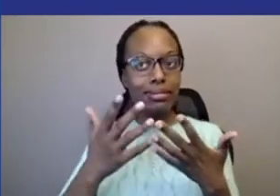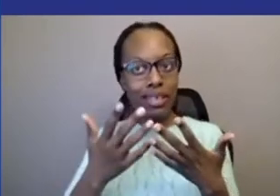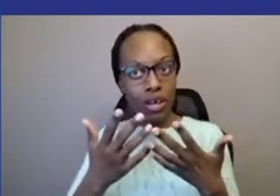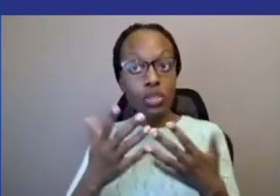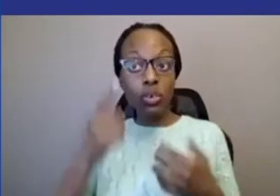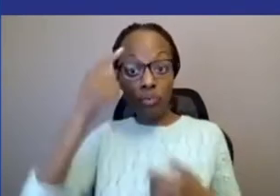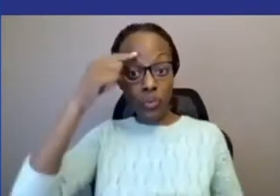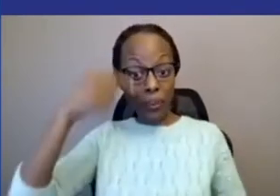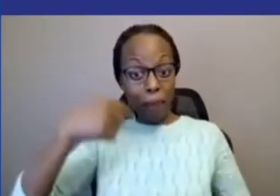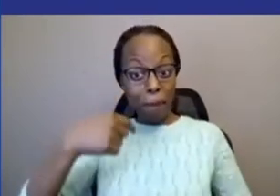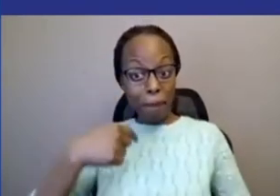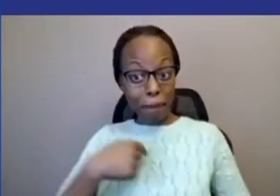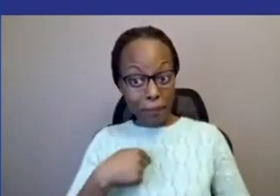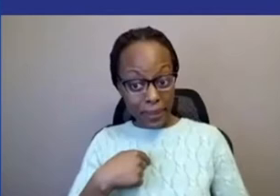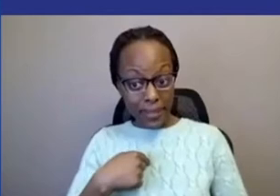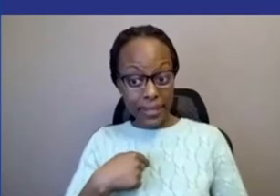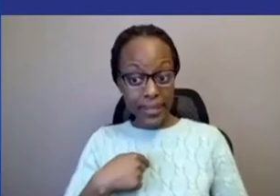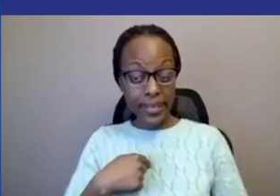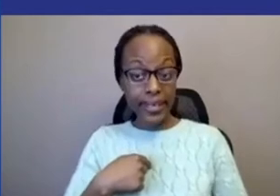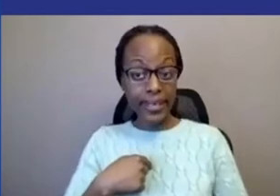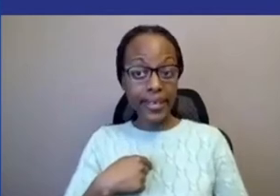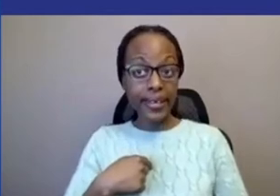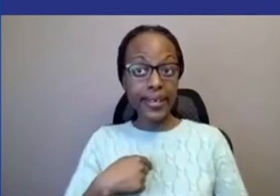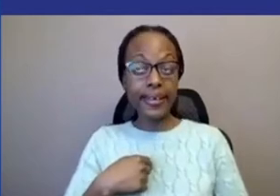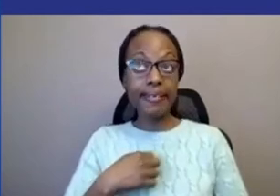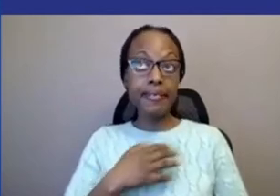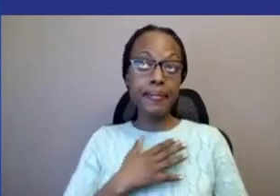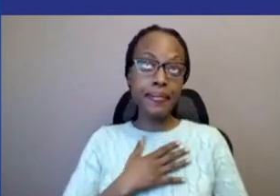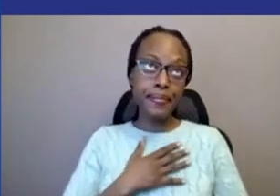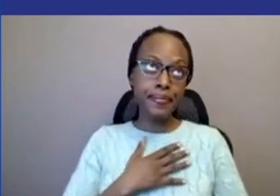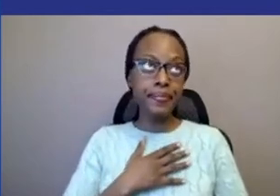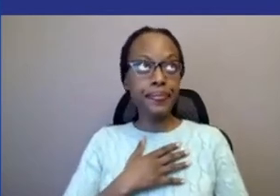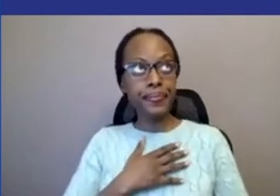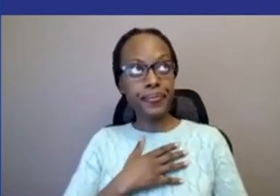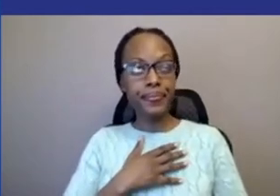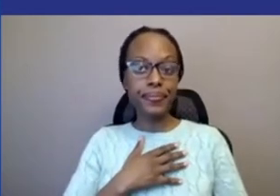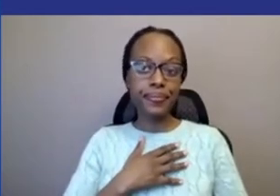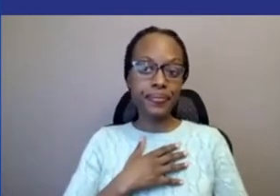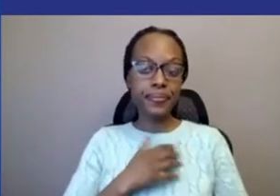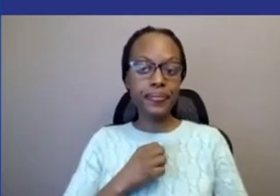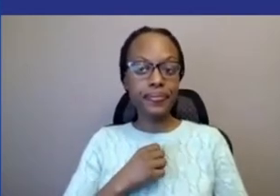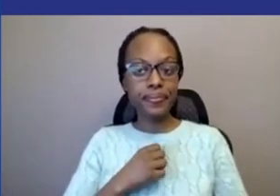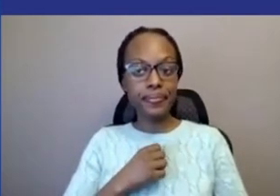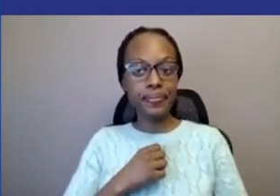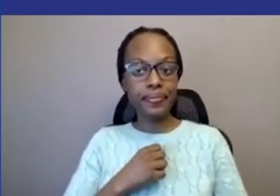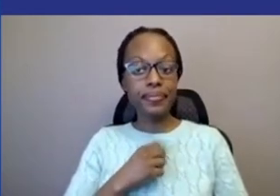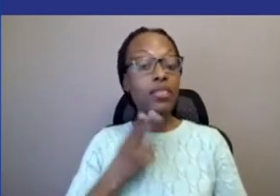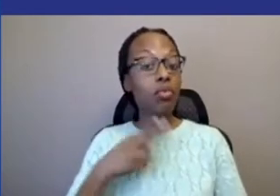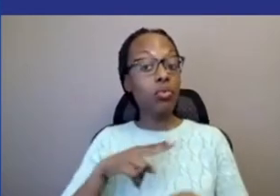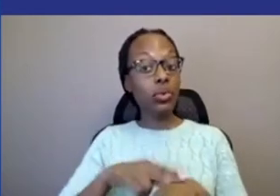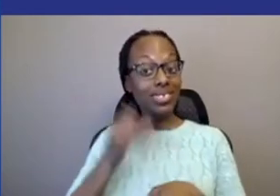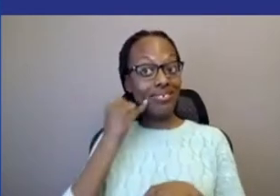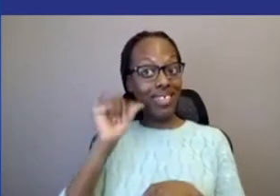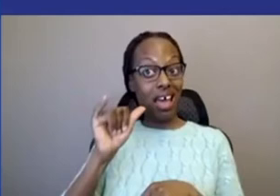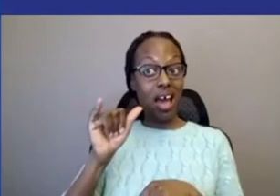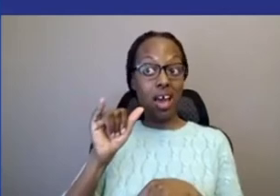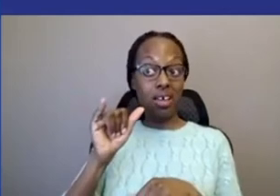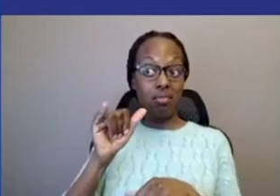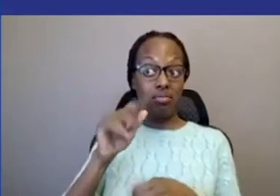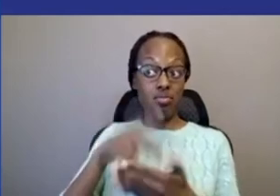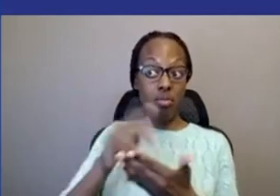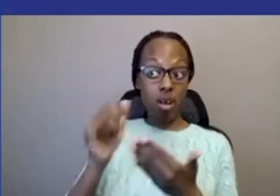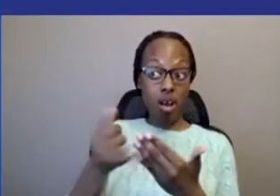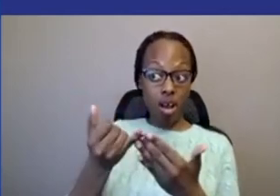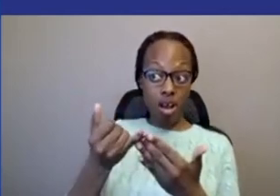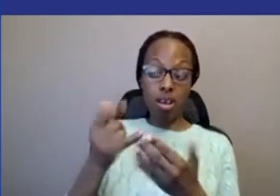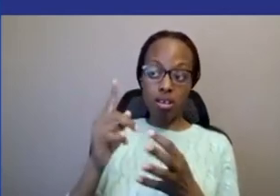of course, if the project is of integrity, and I'm asked